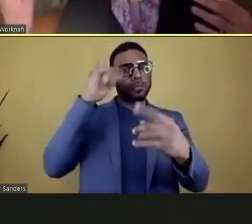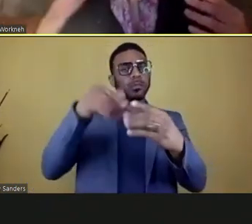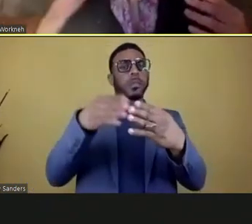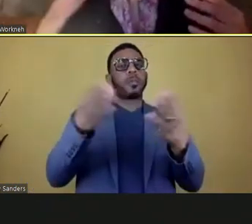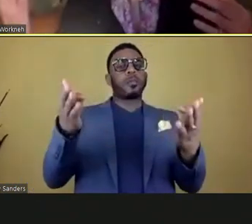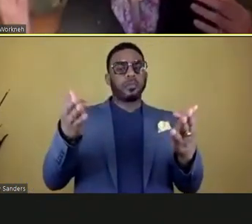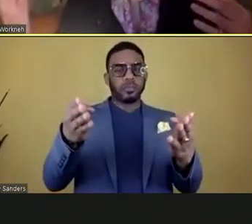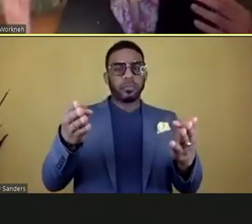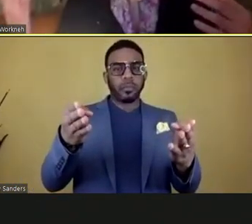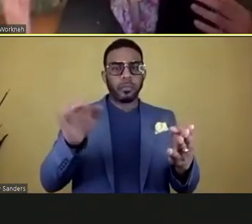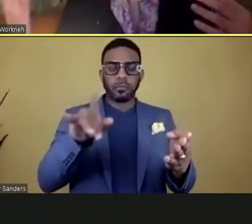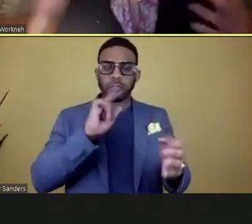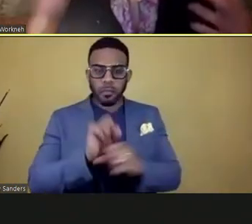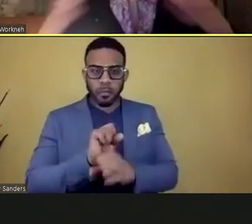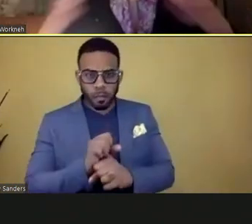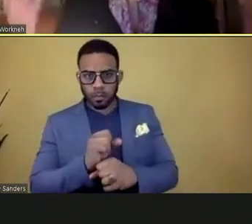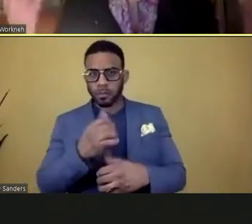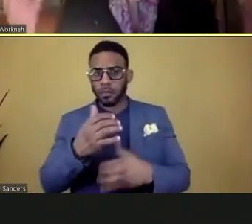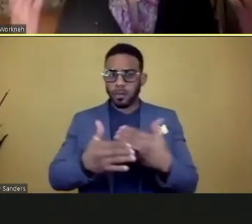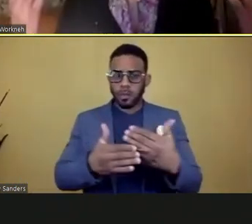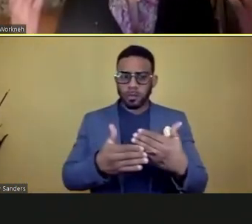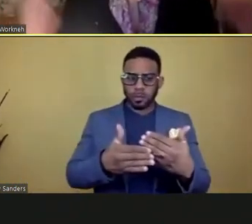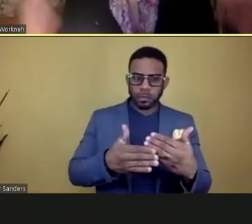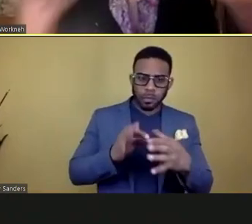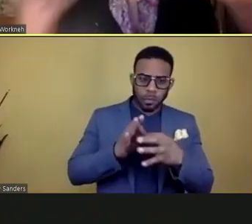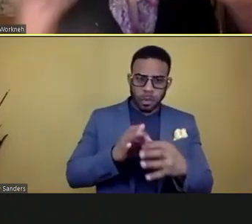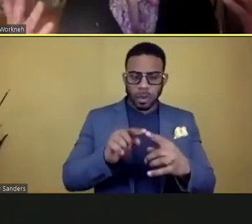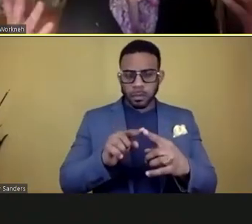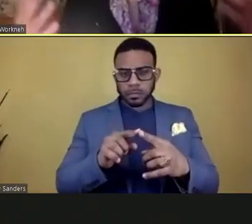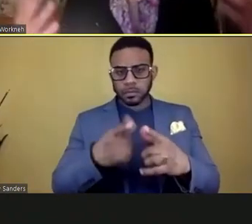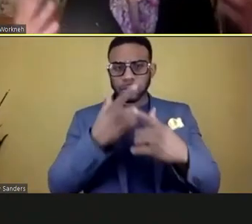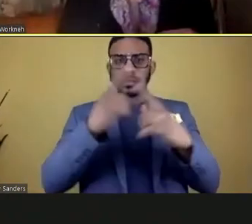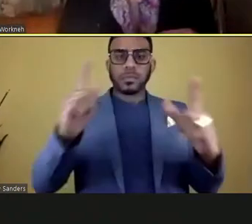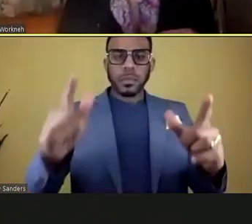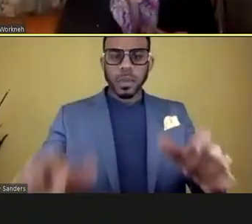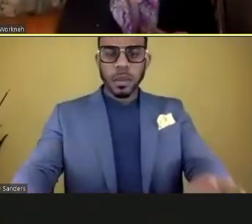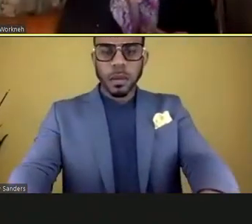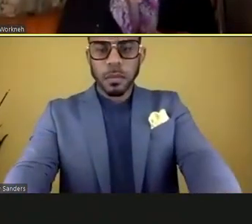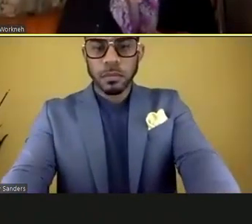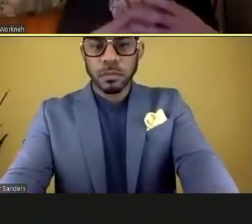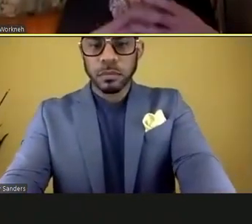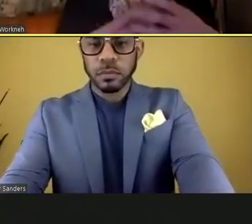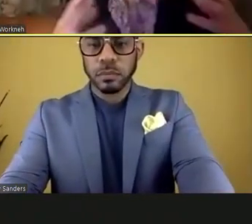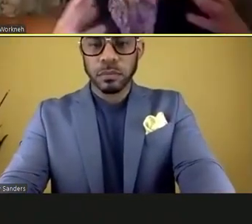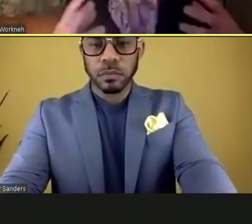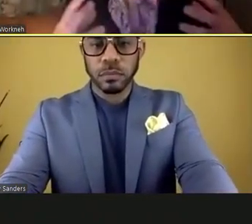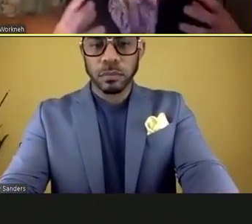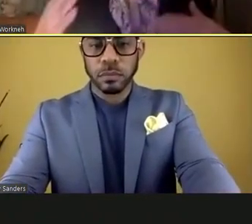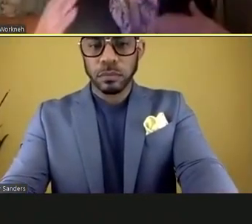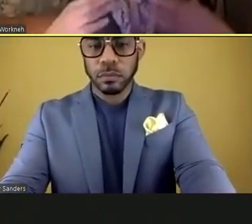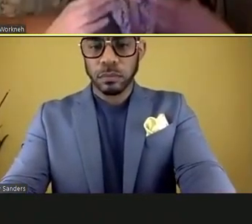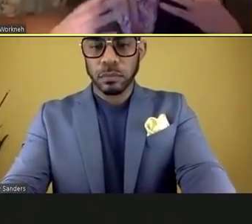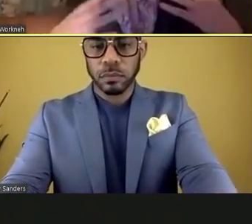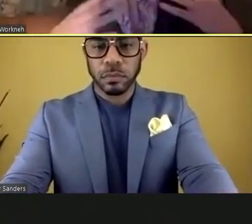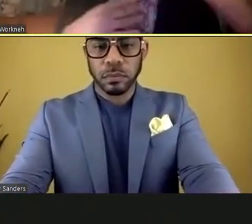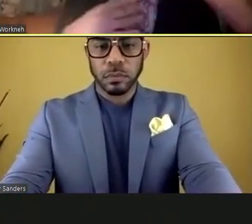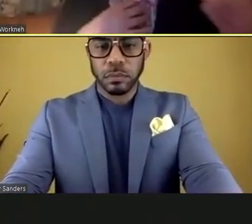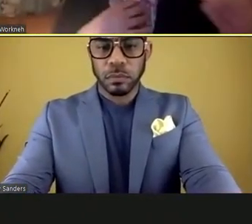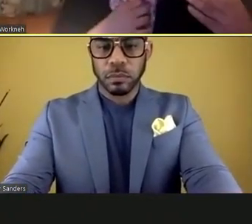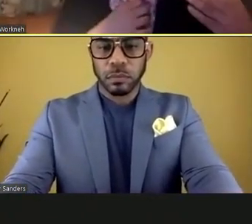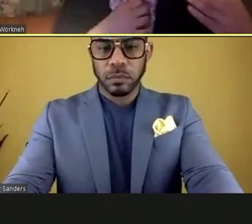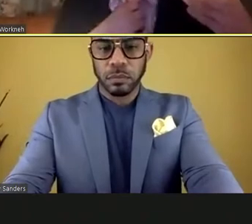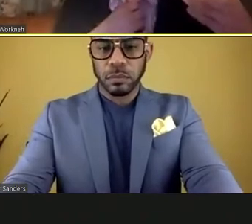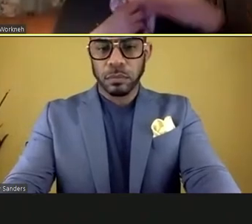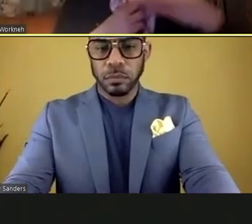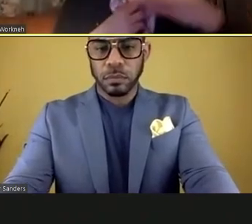that actually relates to liberation and things like that. And for me in my job, it really also